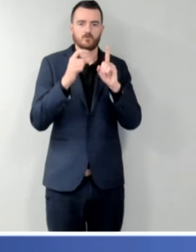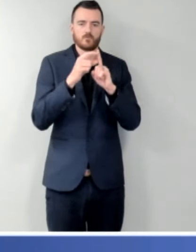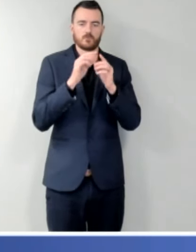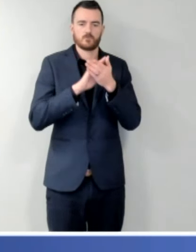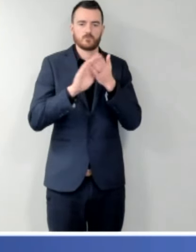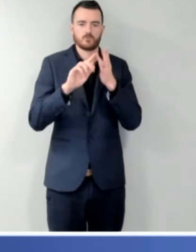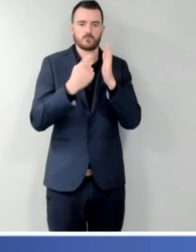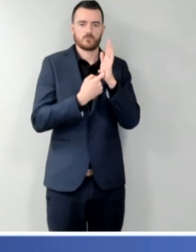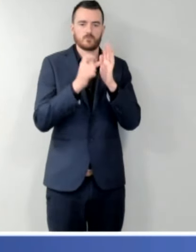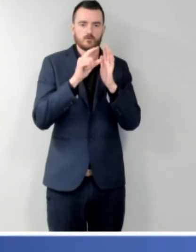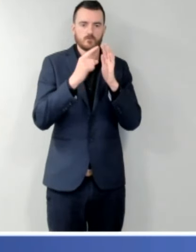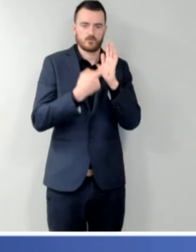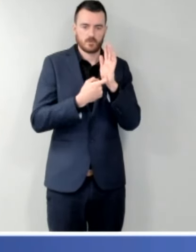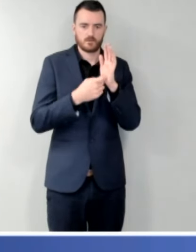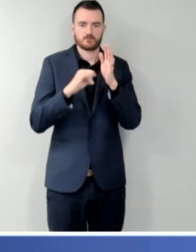and Susan Horder.